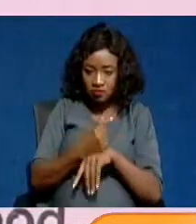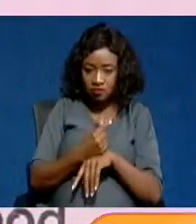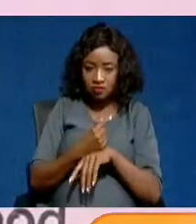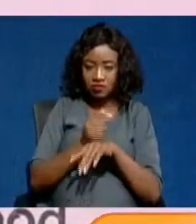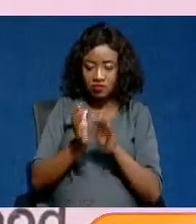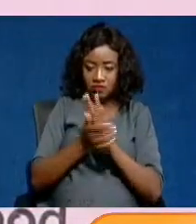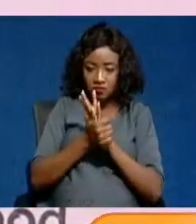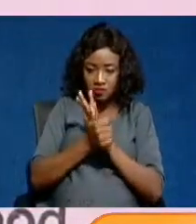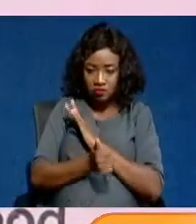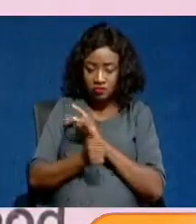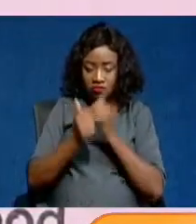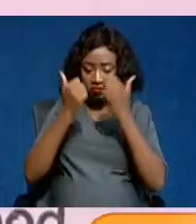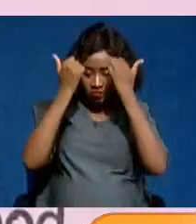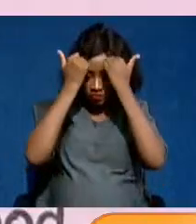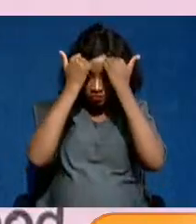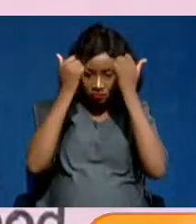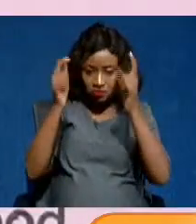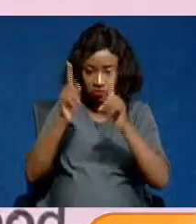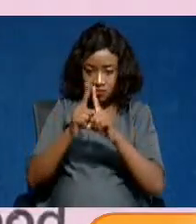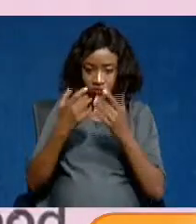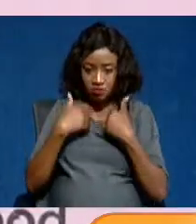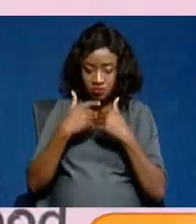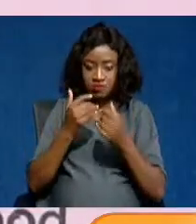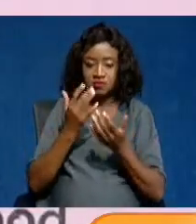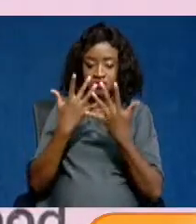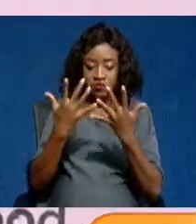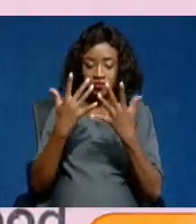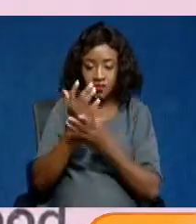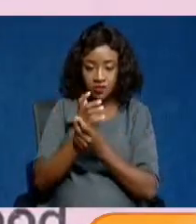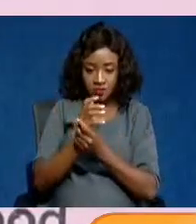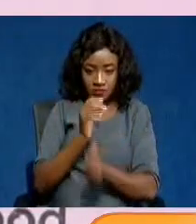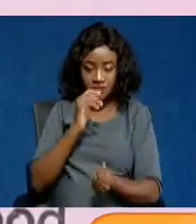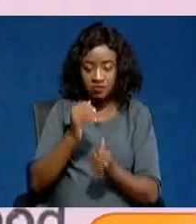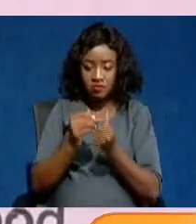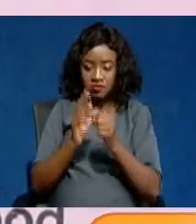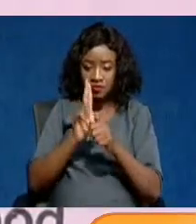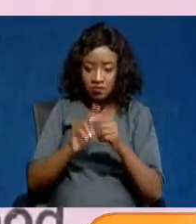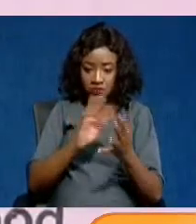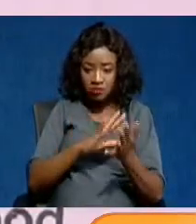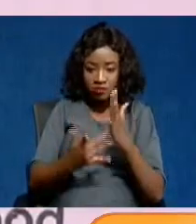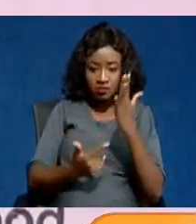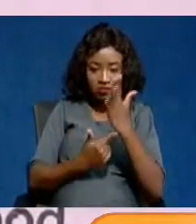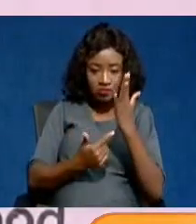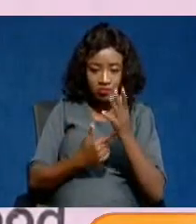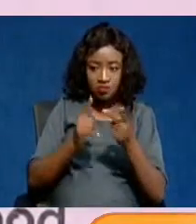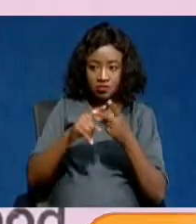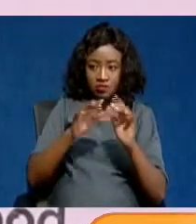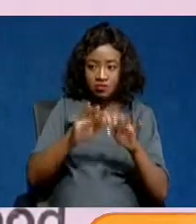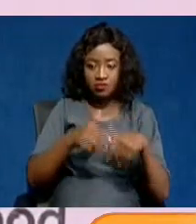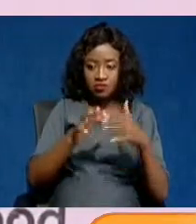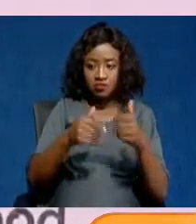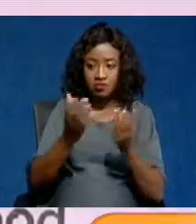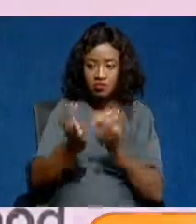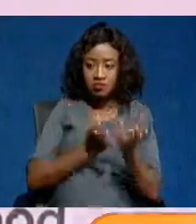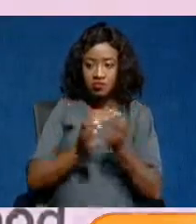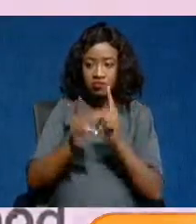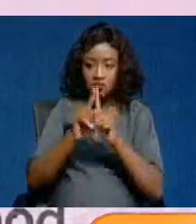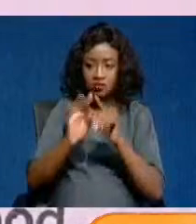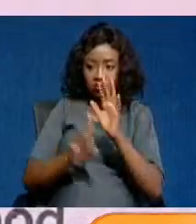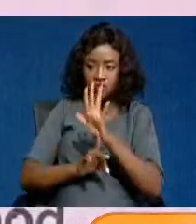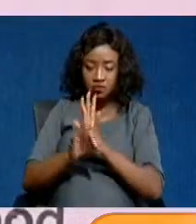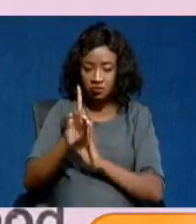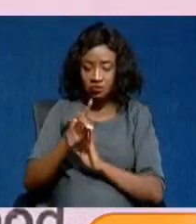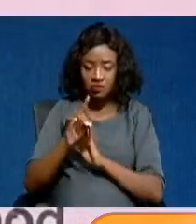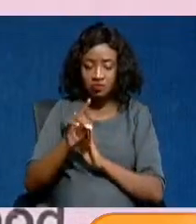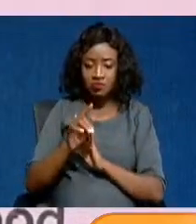solution-driven professionals with hands-on experience in emerging technologies, agribusiness, and value chain